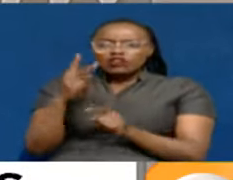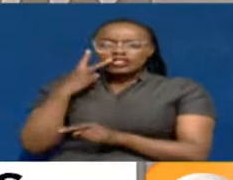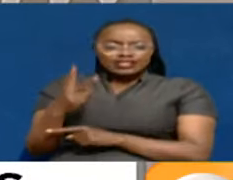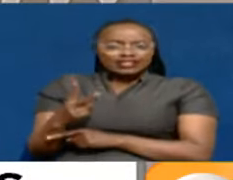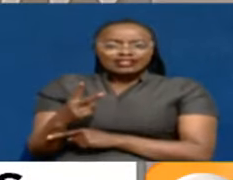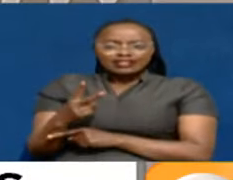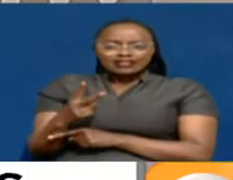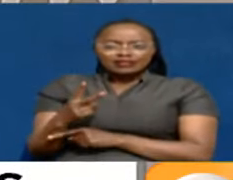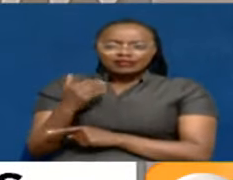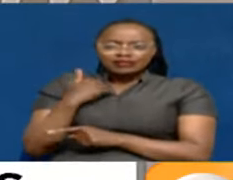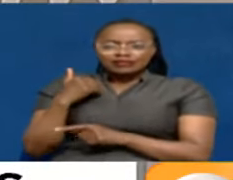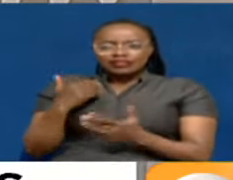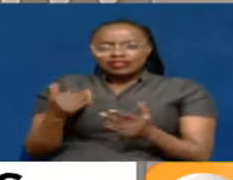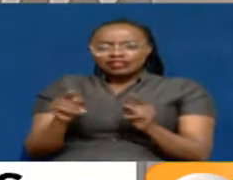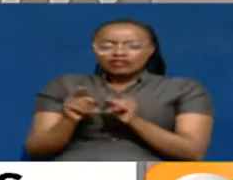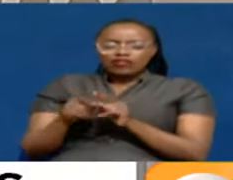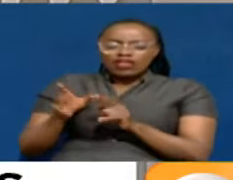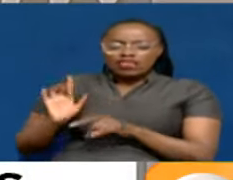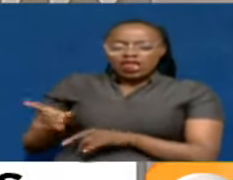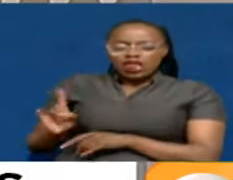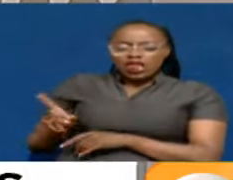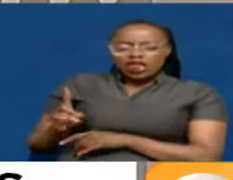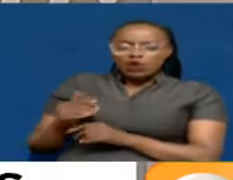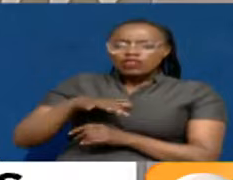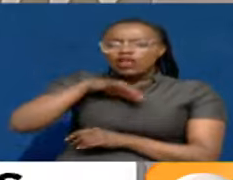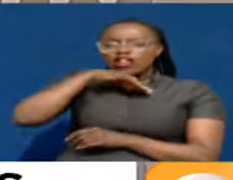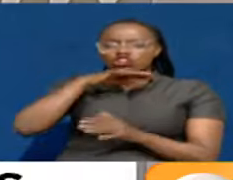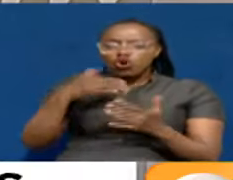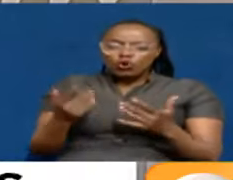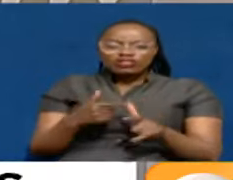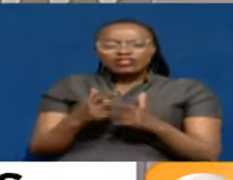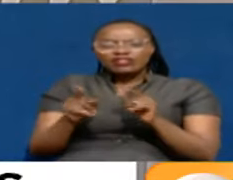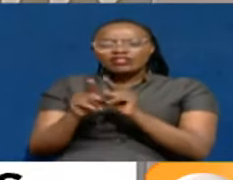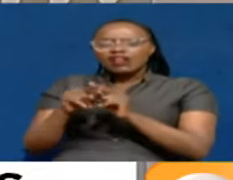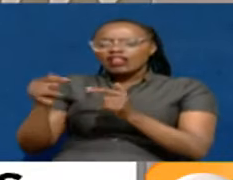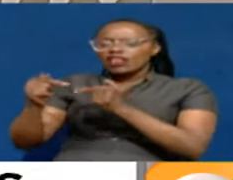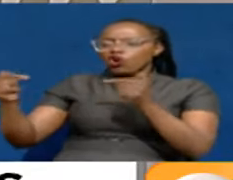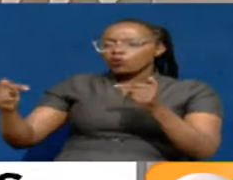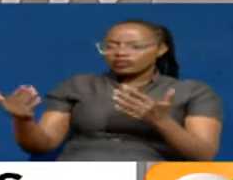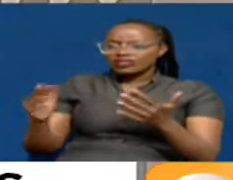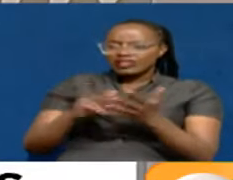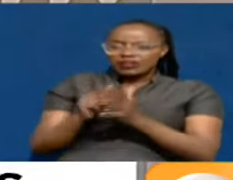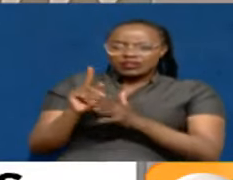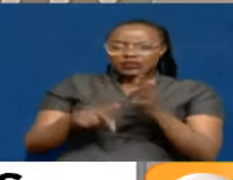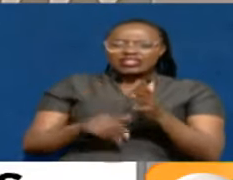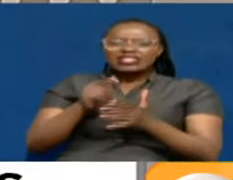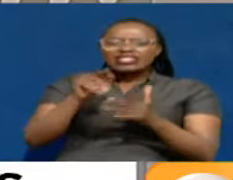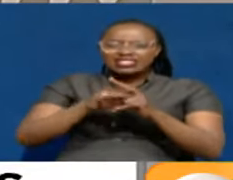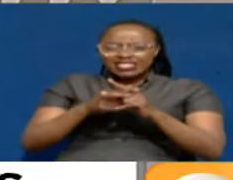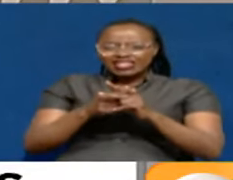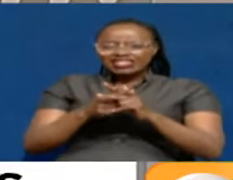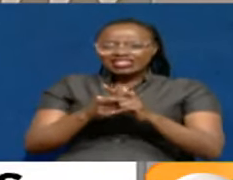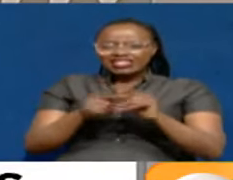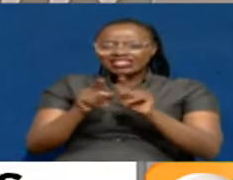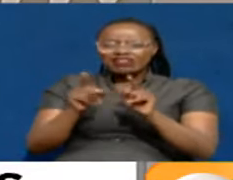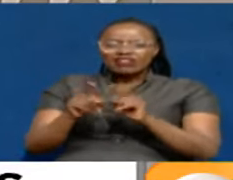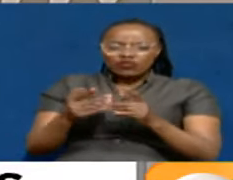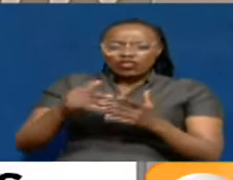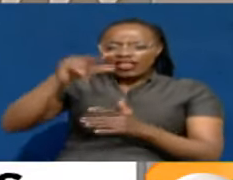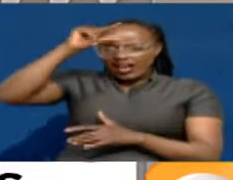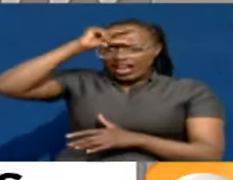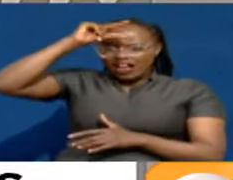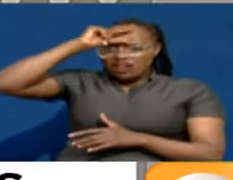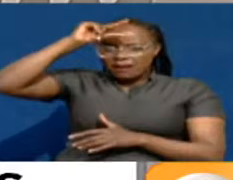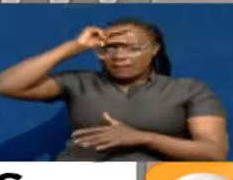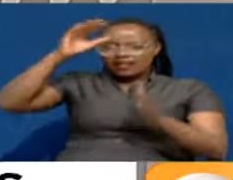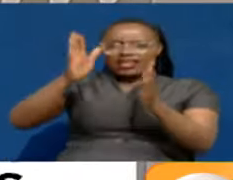know, the tail wagging the dog rather than, you know, the other way around. And that is sad for me, for the